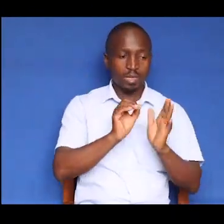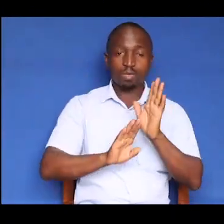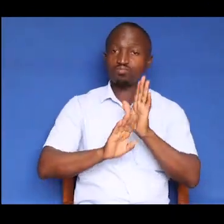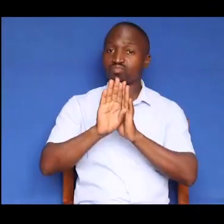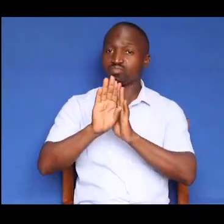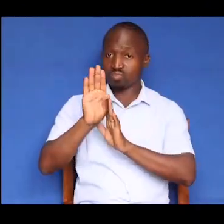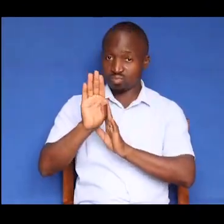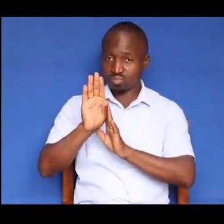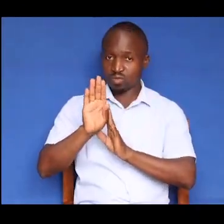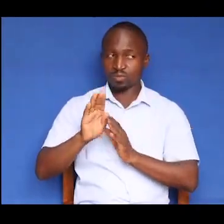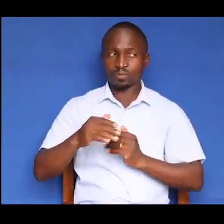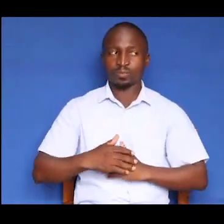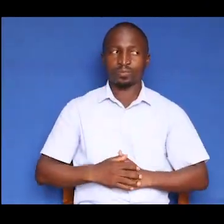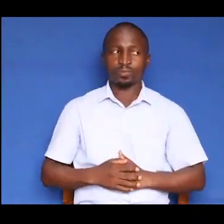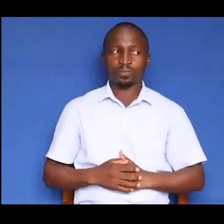has increased